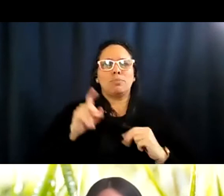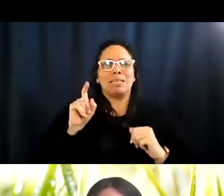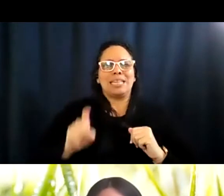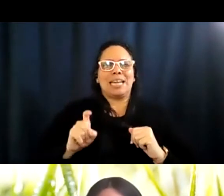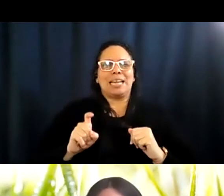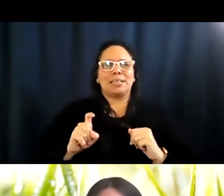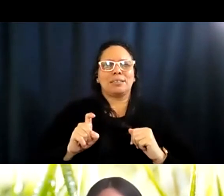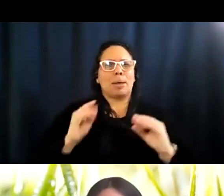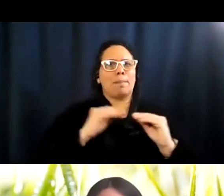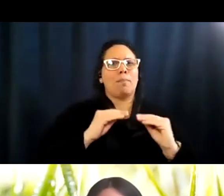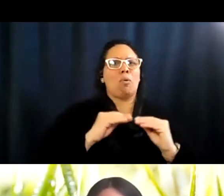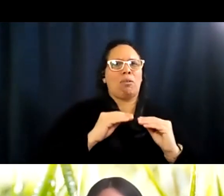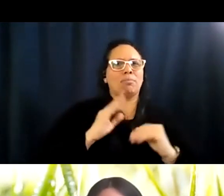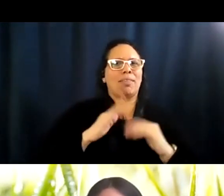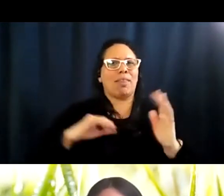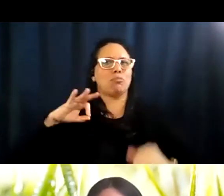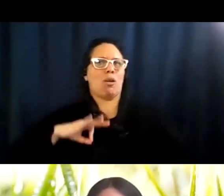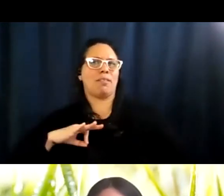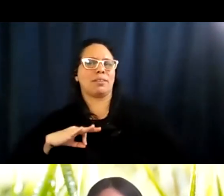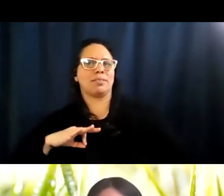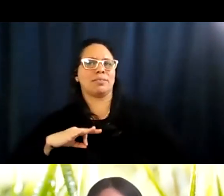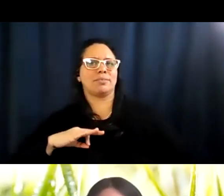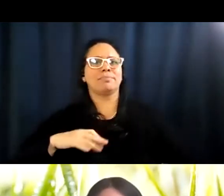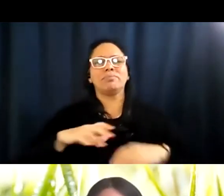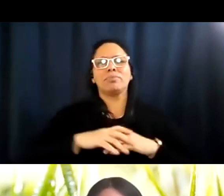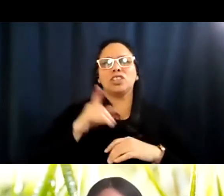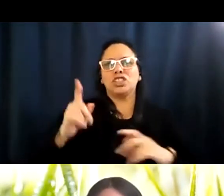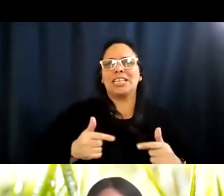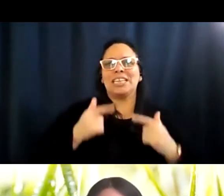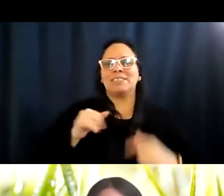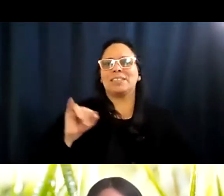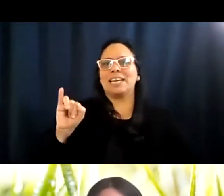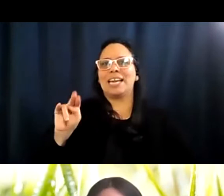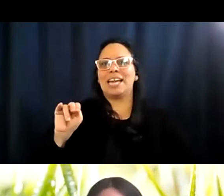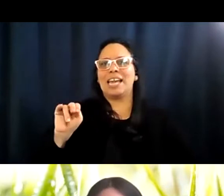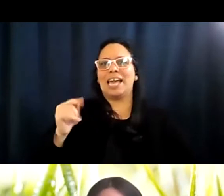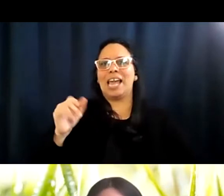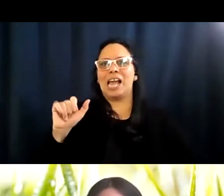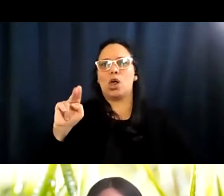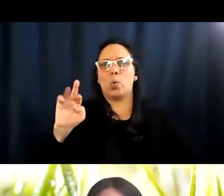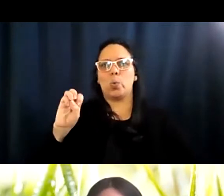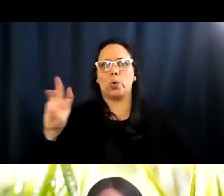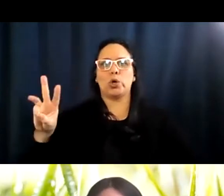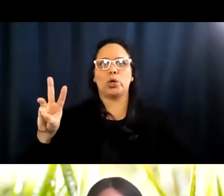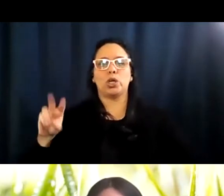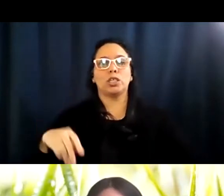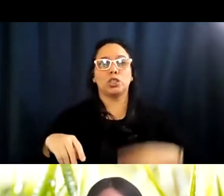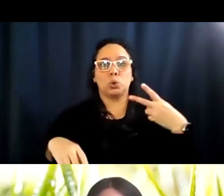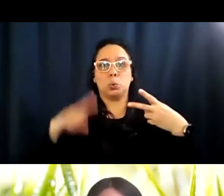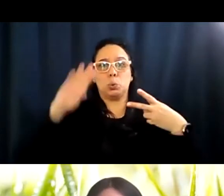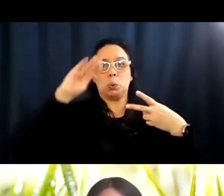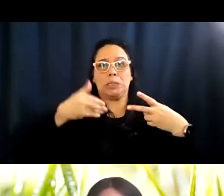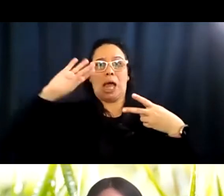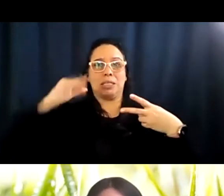world premised on compassion and mindfulness. She lives in Inglewood with her two sons and loves nature, Frank Ocean,